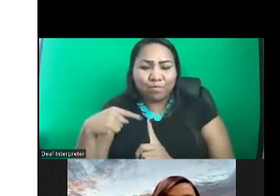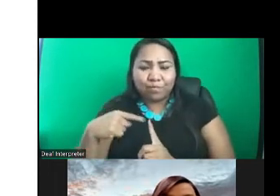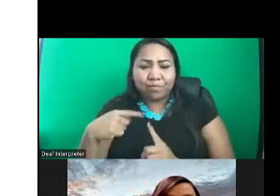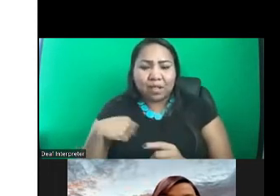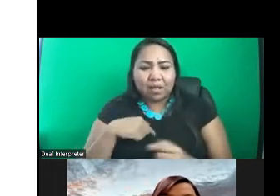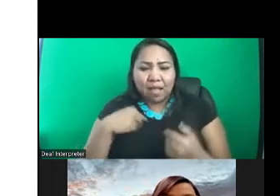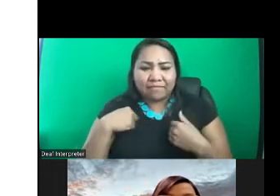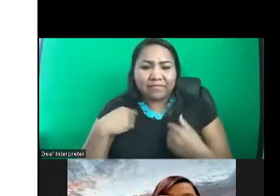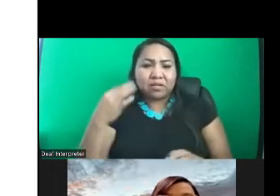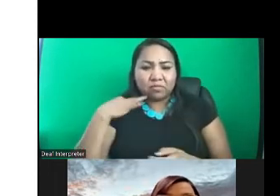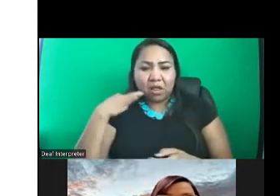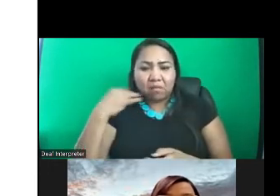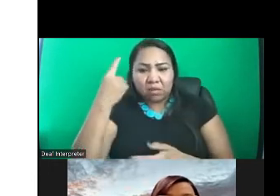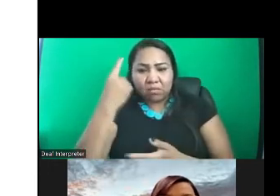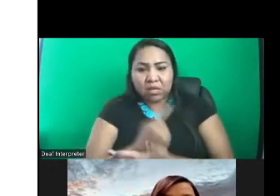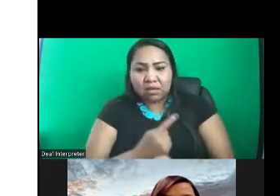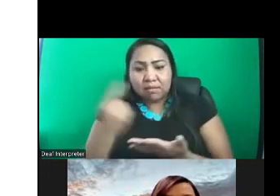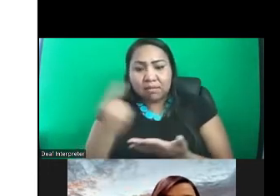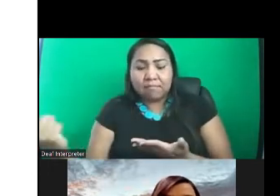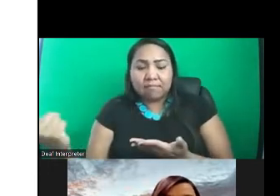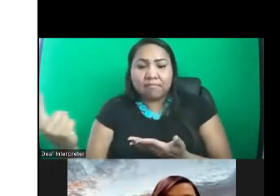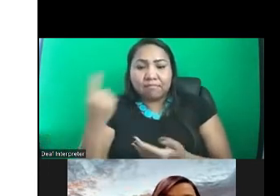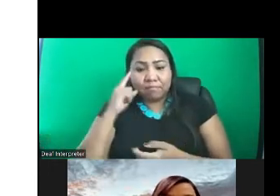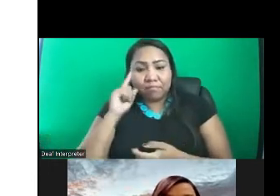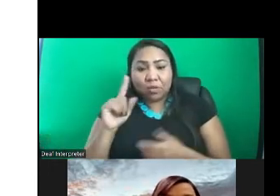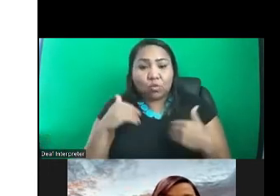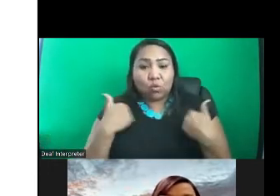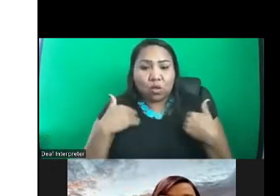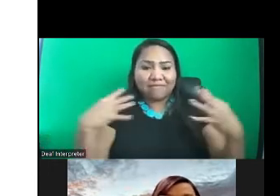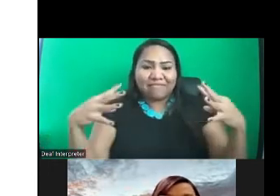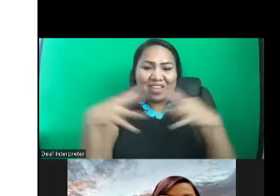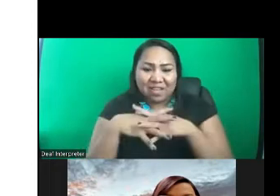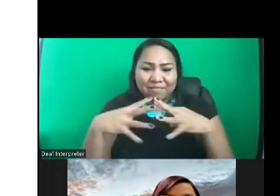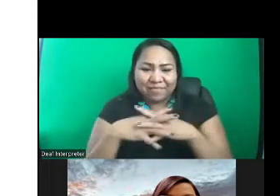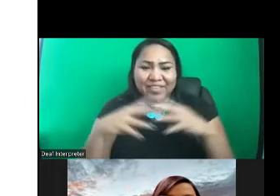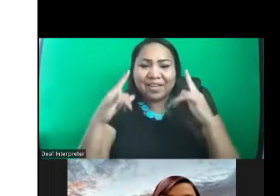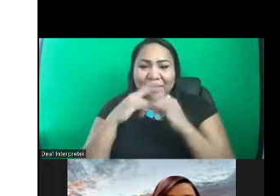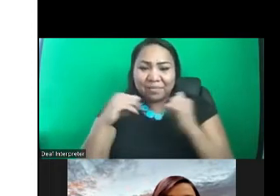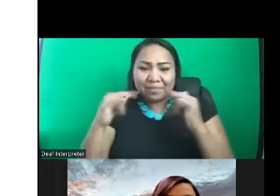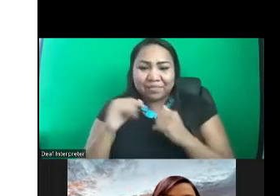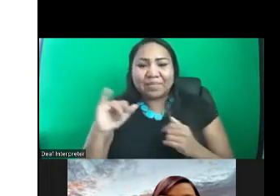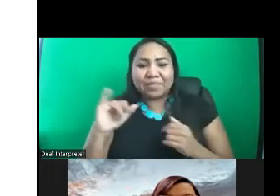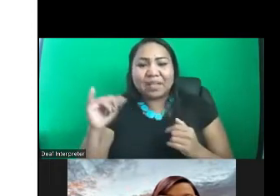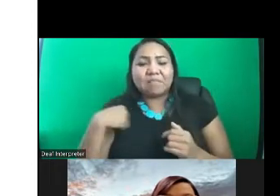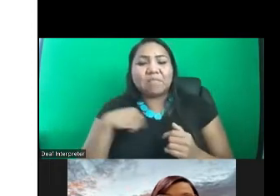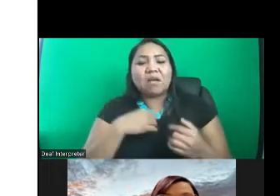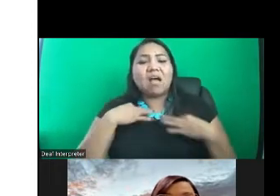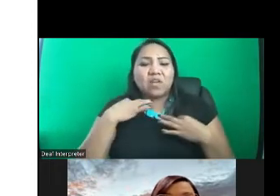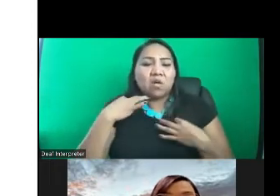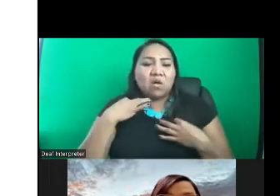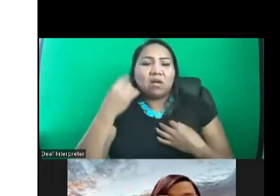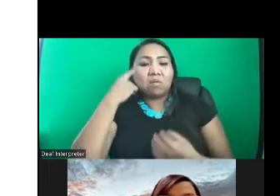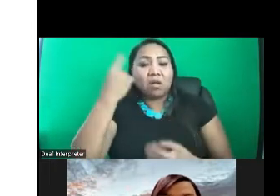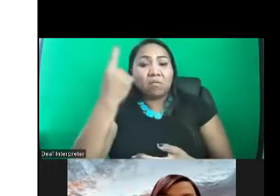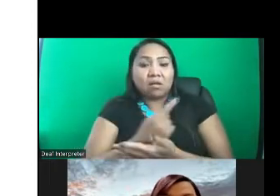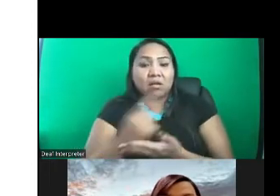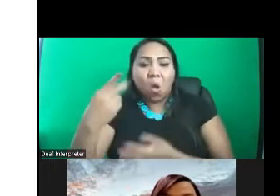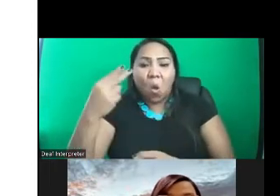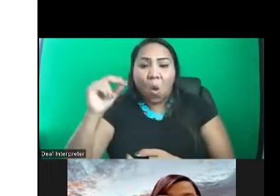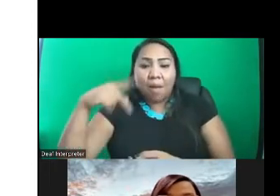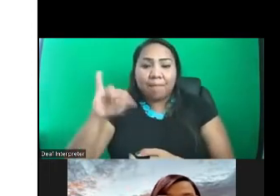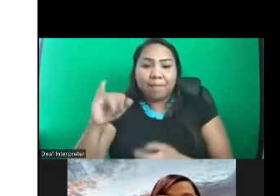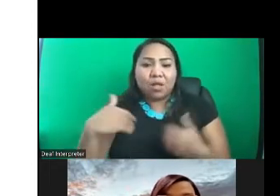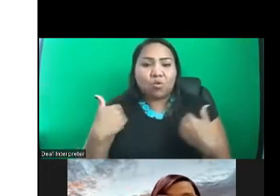at a youth football camp. And we also volunteered for a week at a Hopi youth wellness camp, which